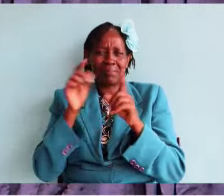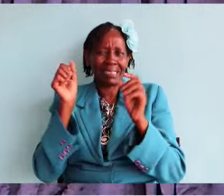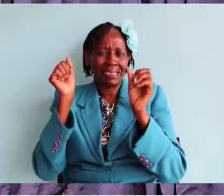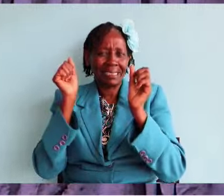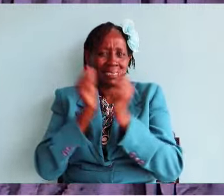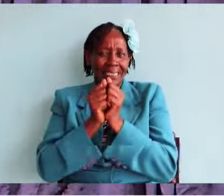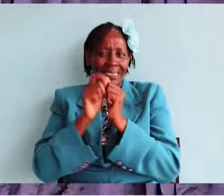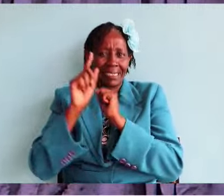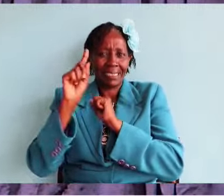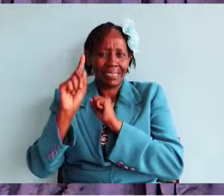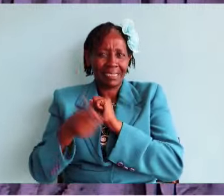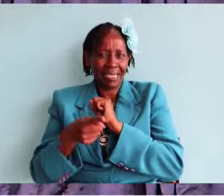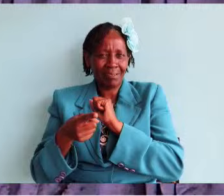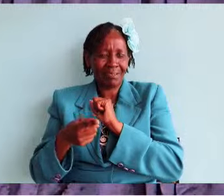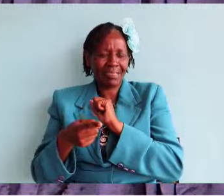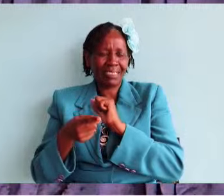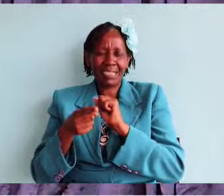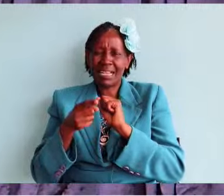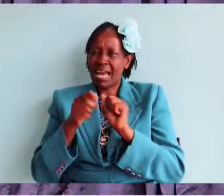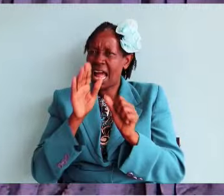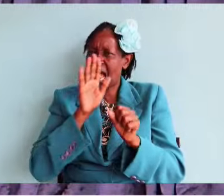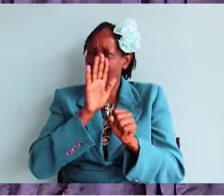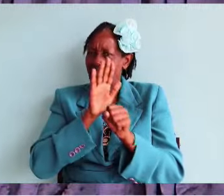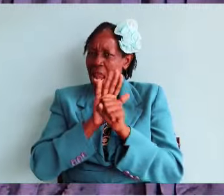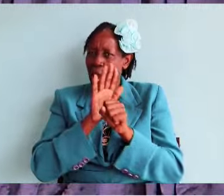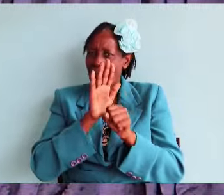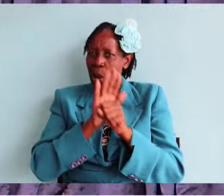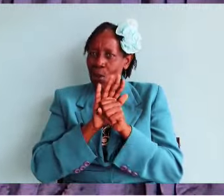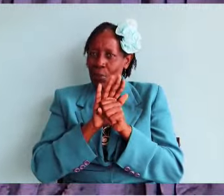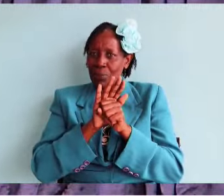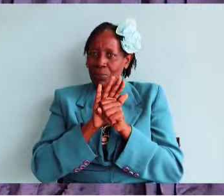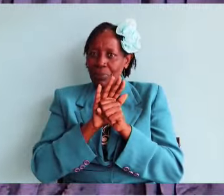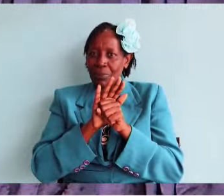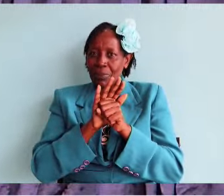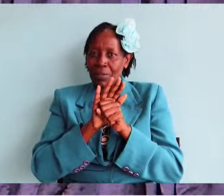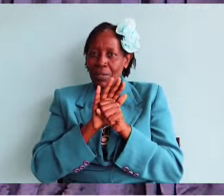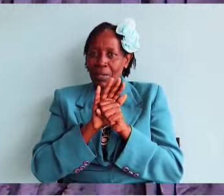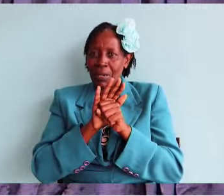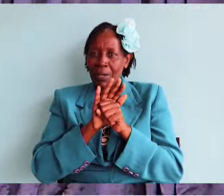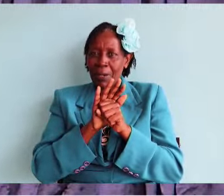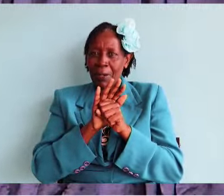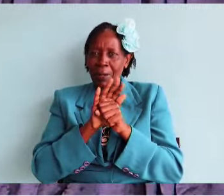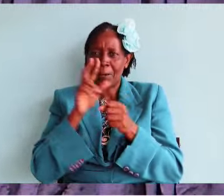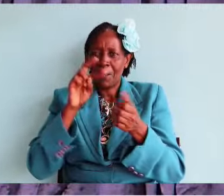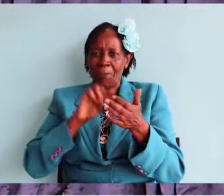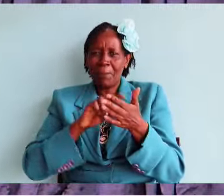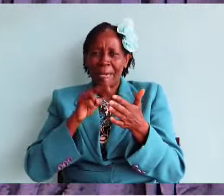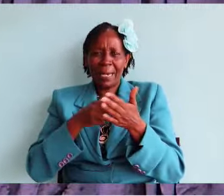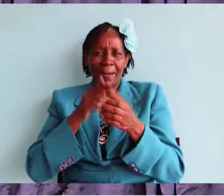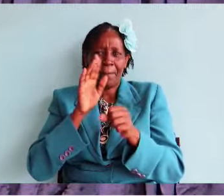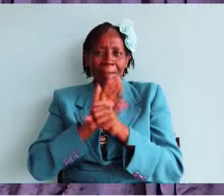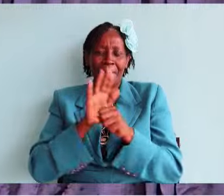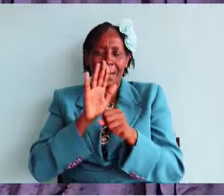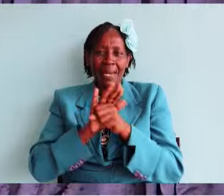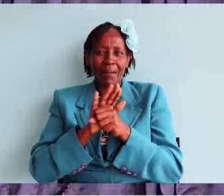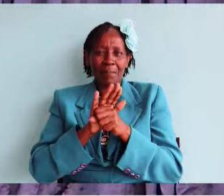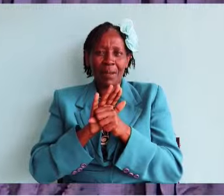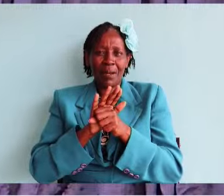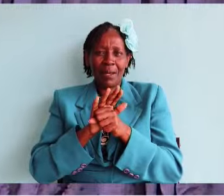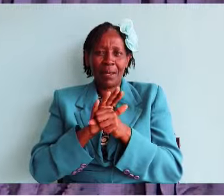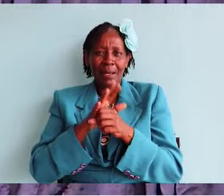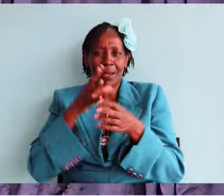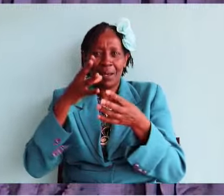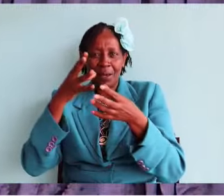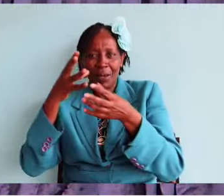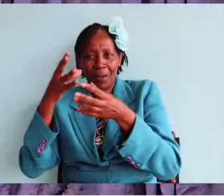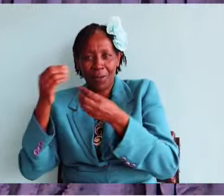use. And the Lord said to Gideon, the people are still too much. Take them down to the water, and I will